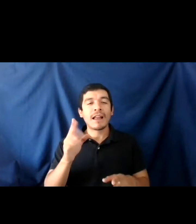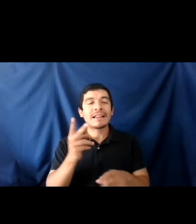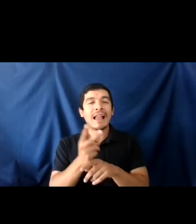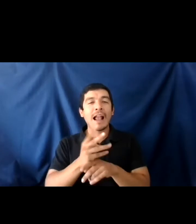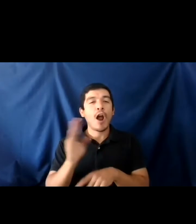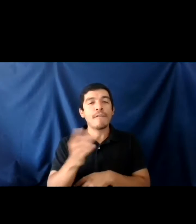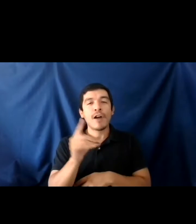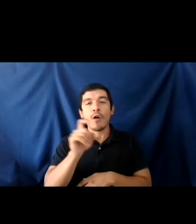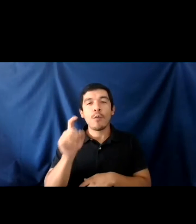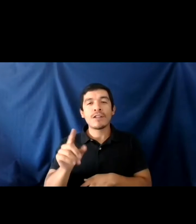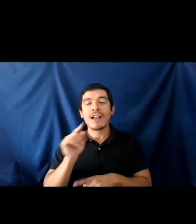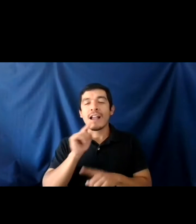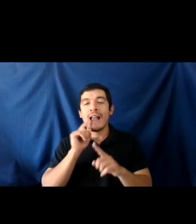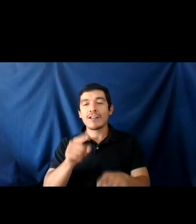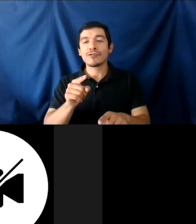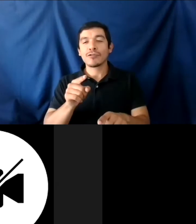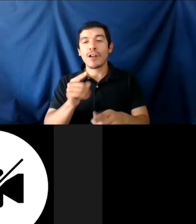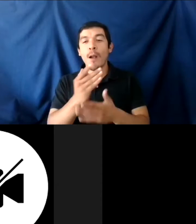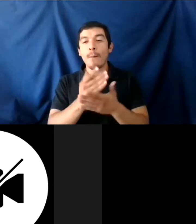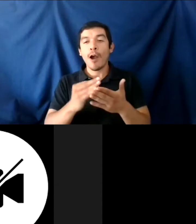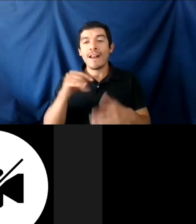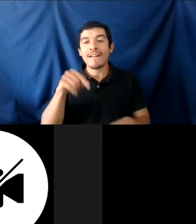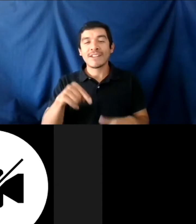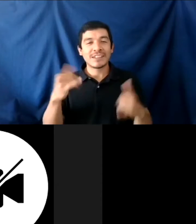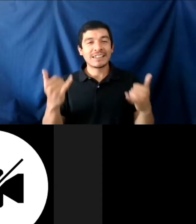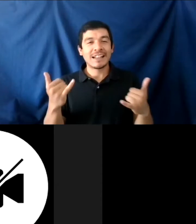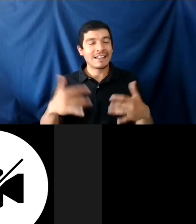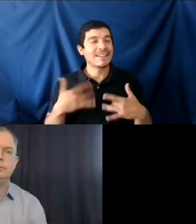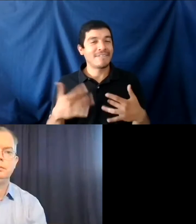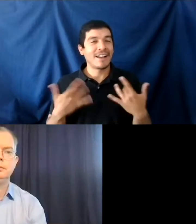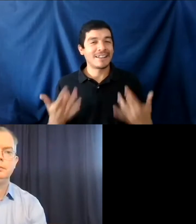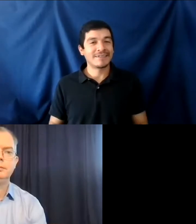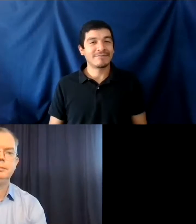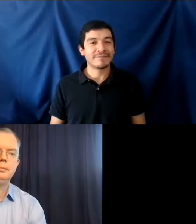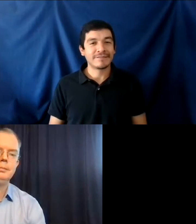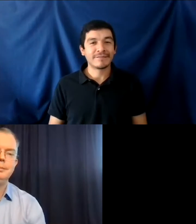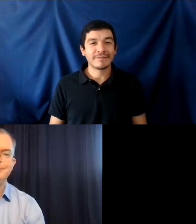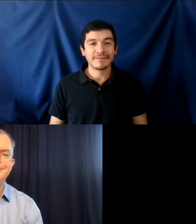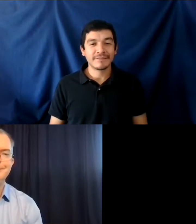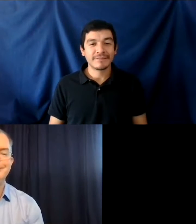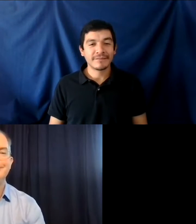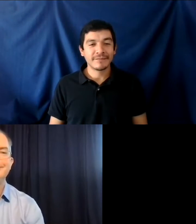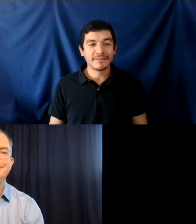question and answer portion of today's event. Eric?